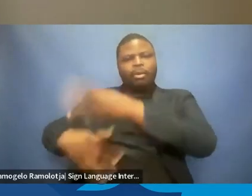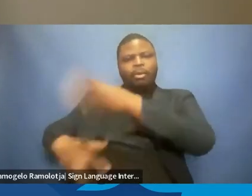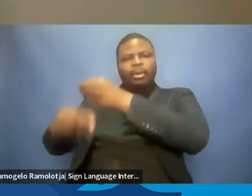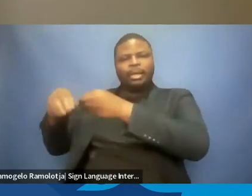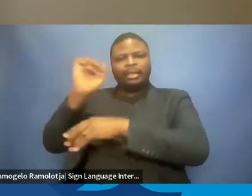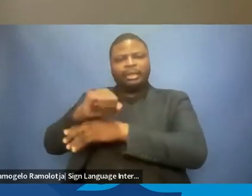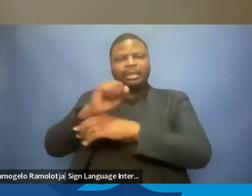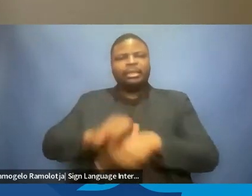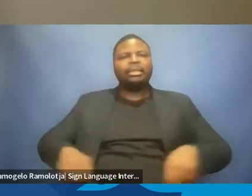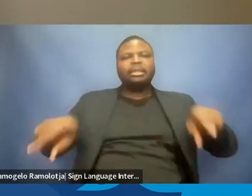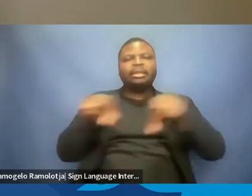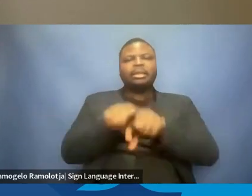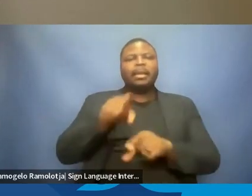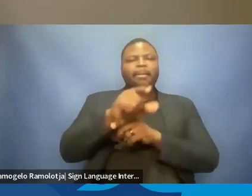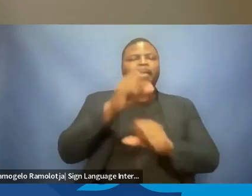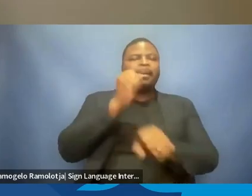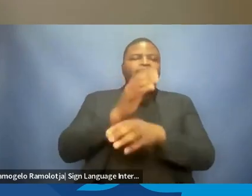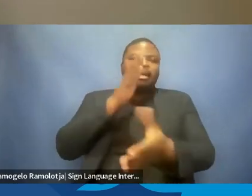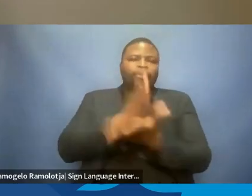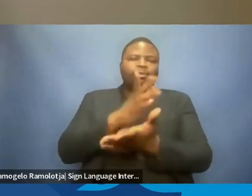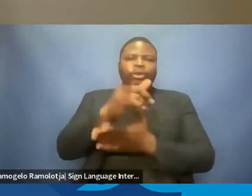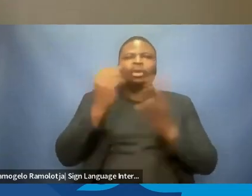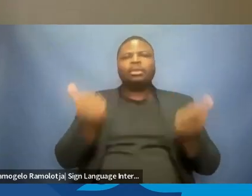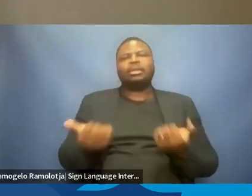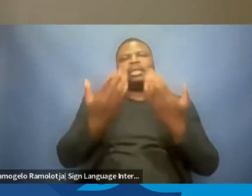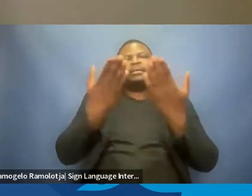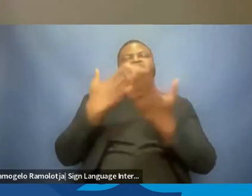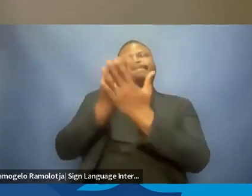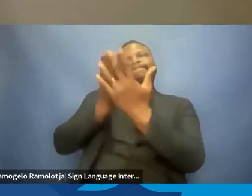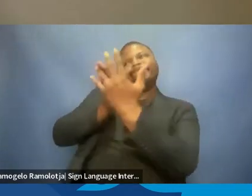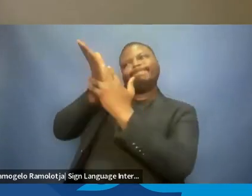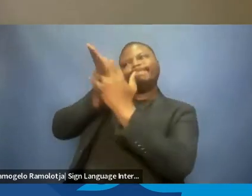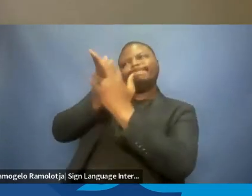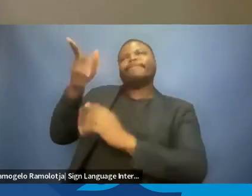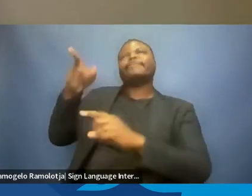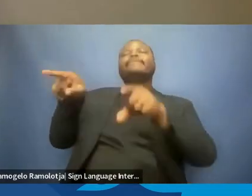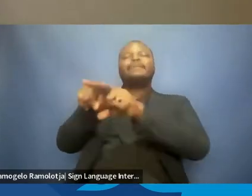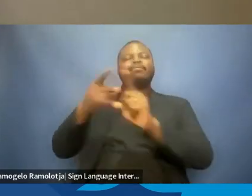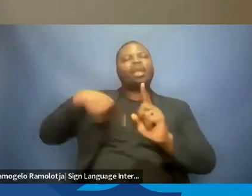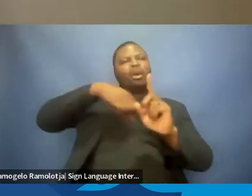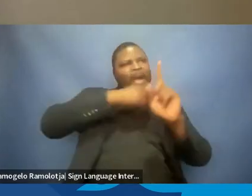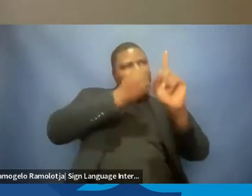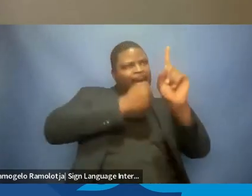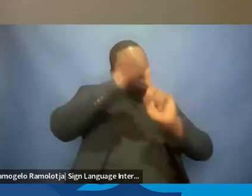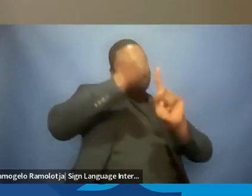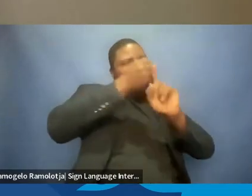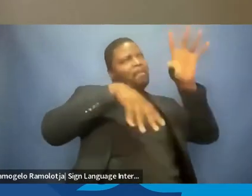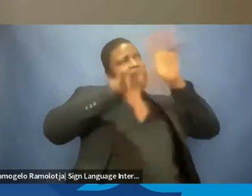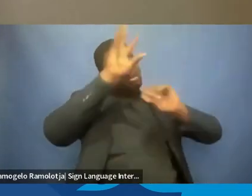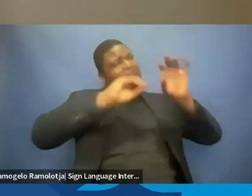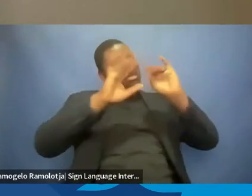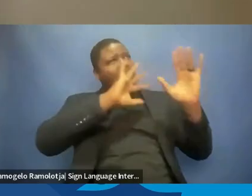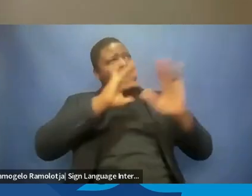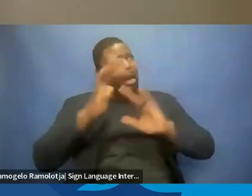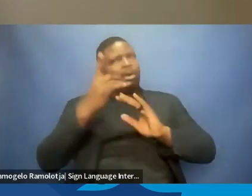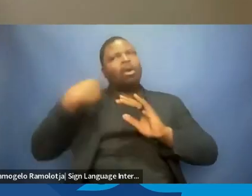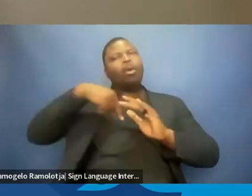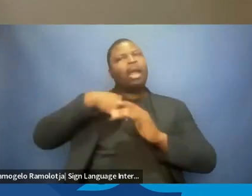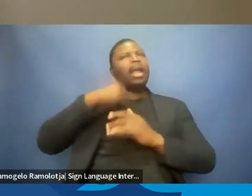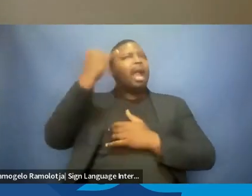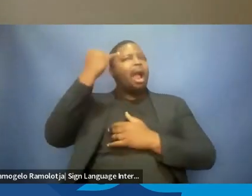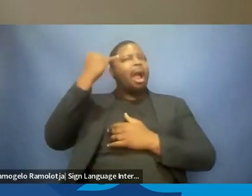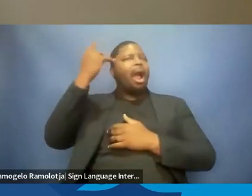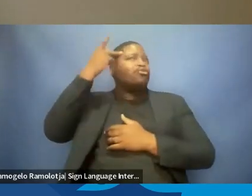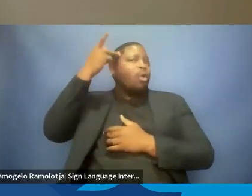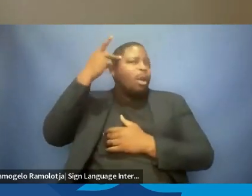providing and enabling access to services through advocacy, learning, and sharing collectively. As we approach